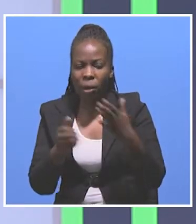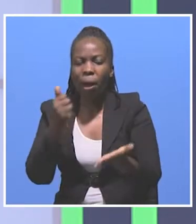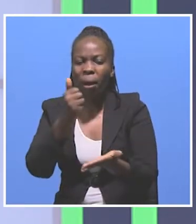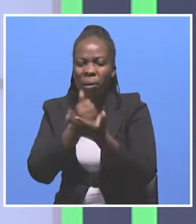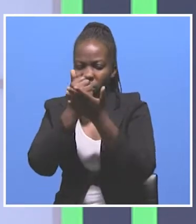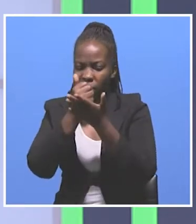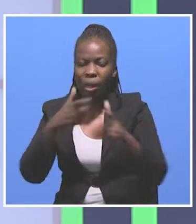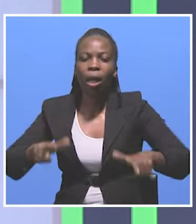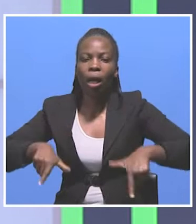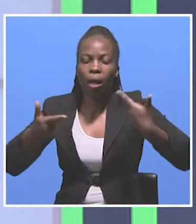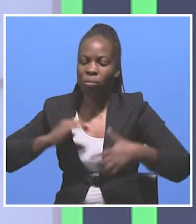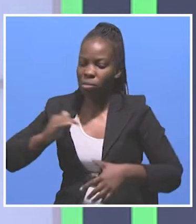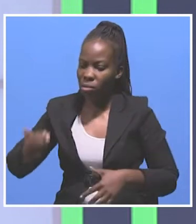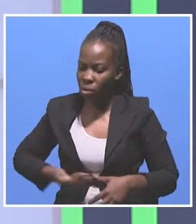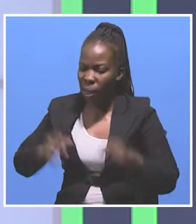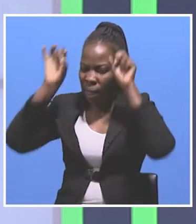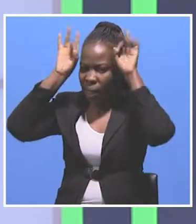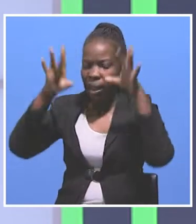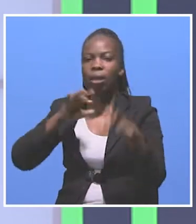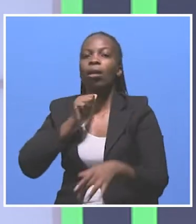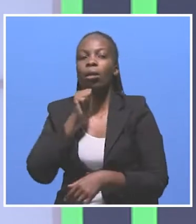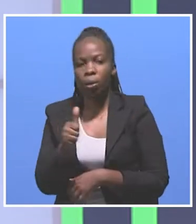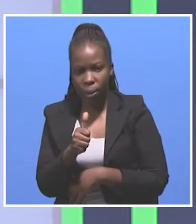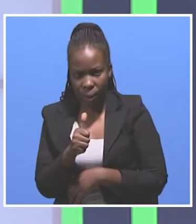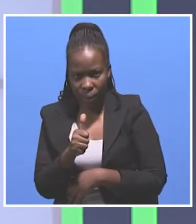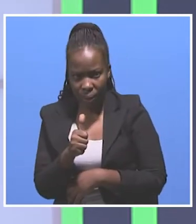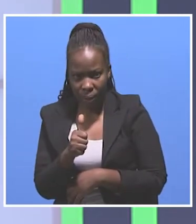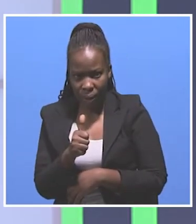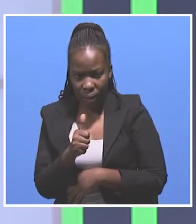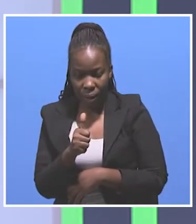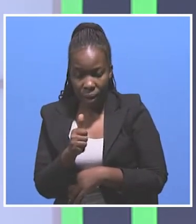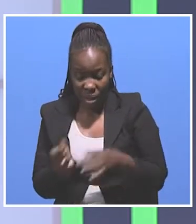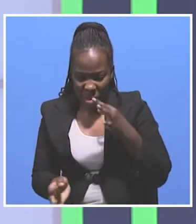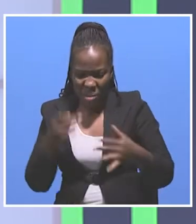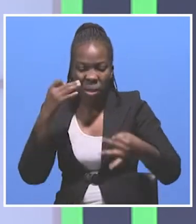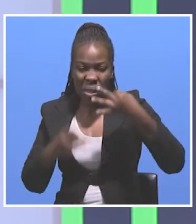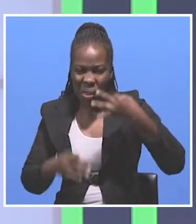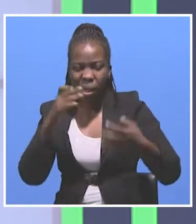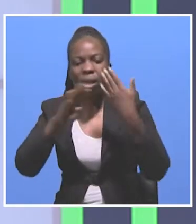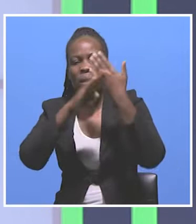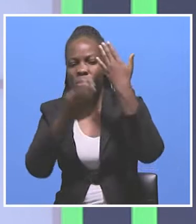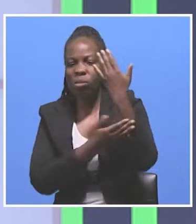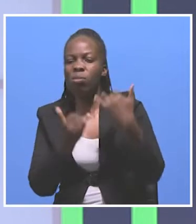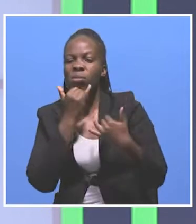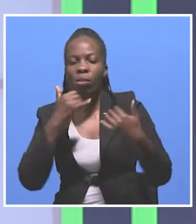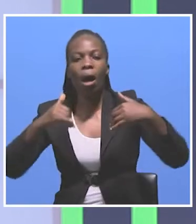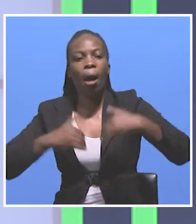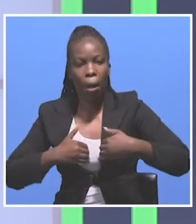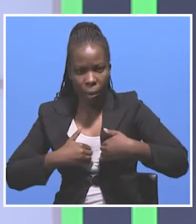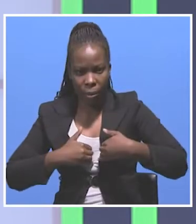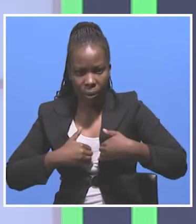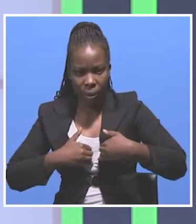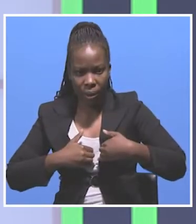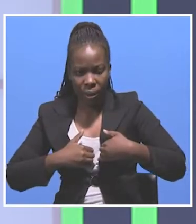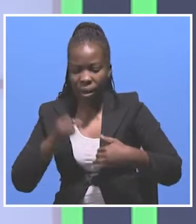must not be in danger. Whether you condemn the pregnancy like it was gotten in a wrong way, the issue is they are